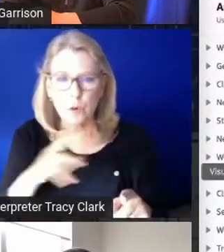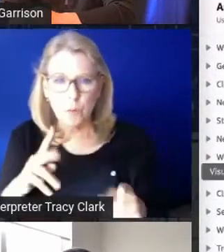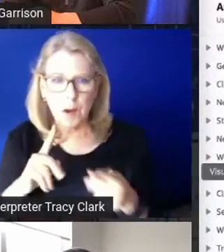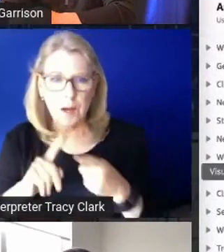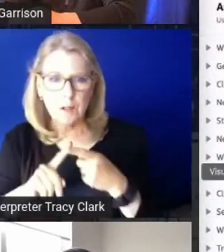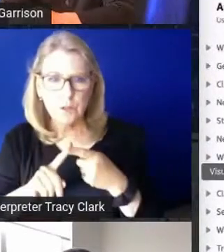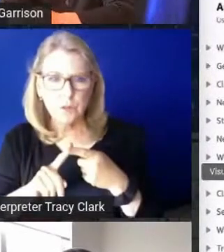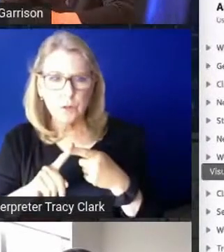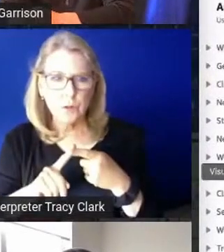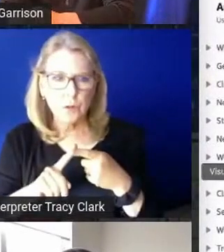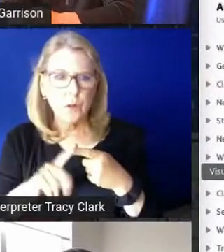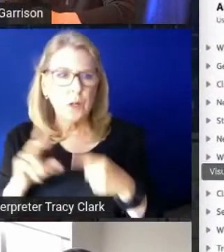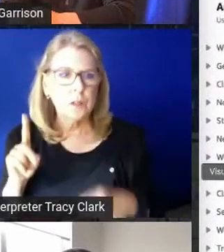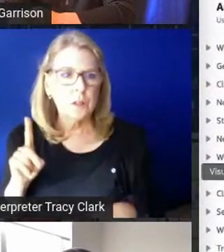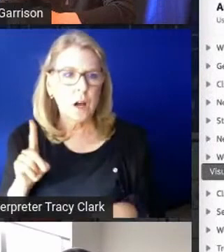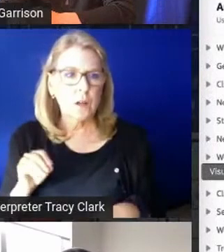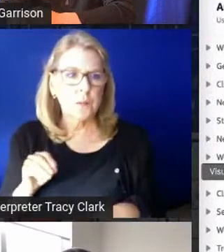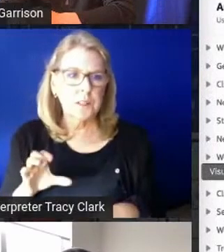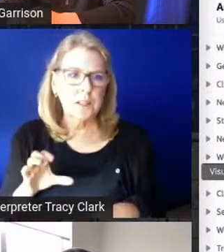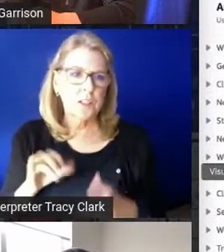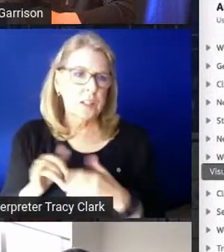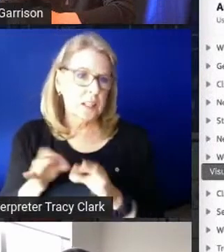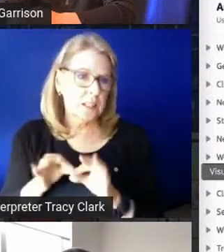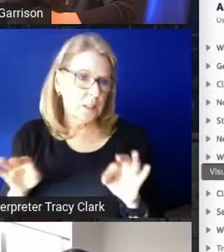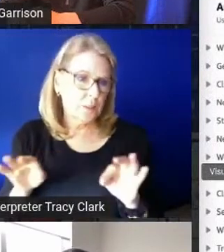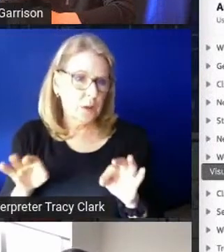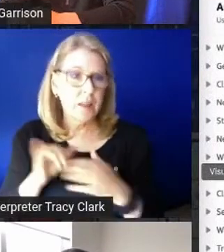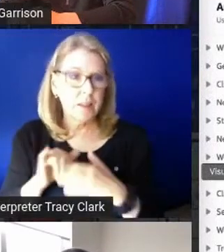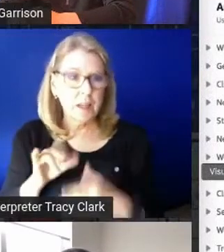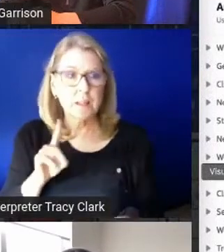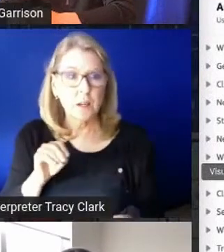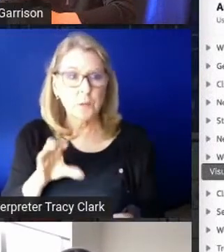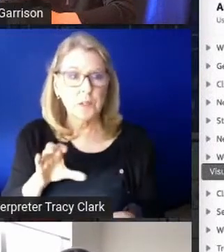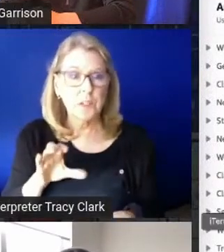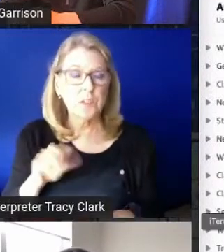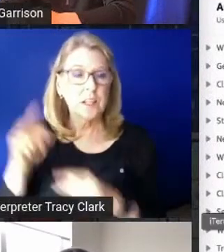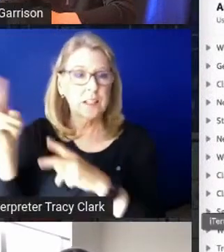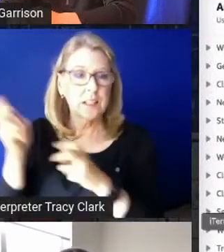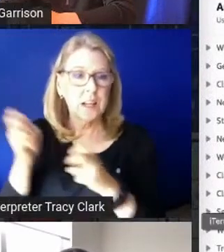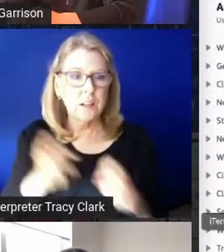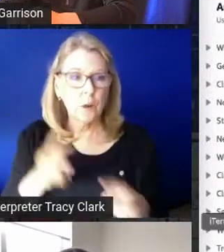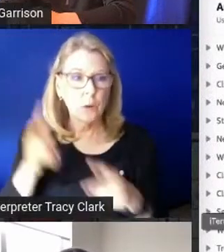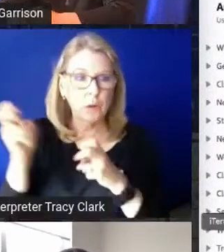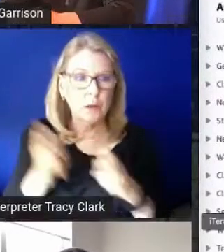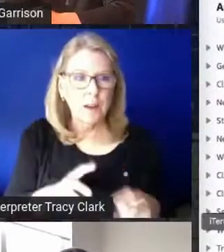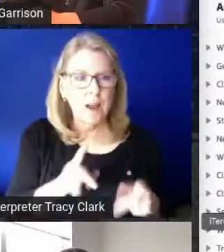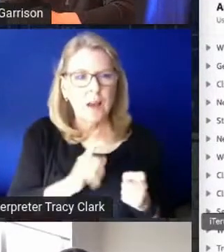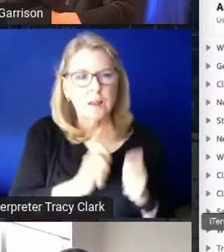the documentation that you can download as a base manifest file and change the permissions as you wish.